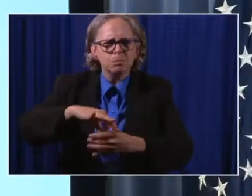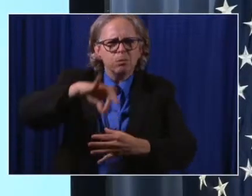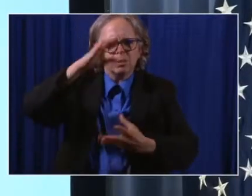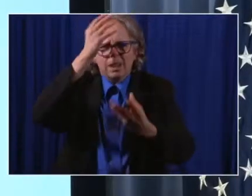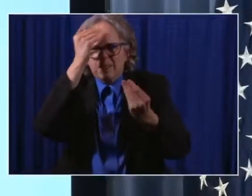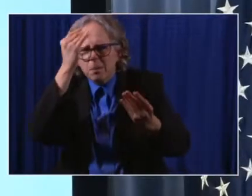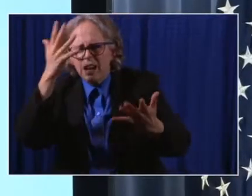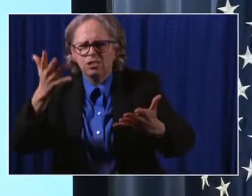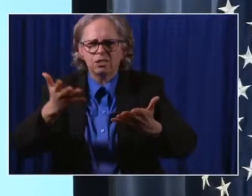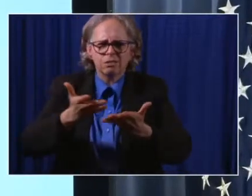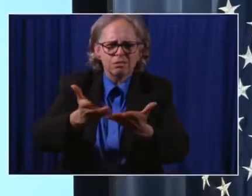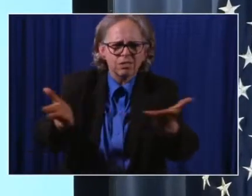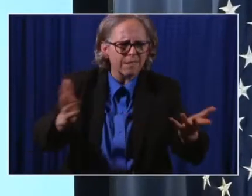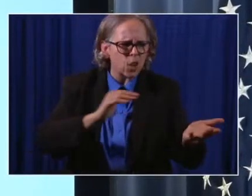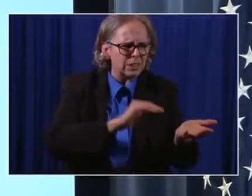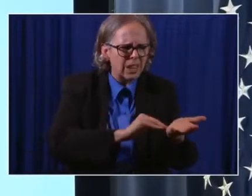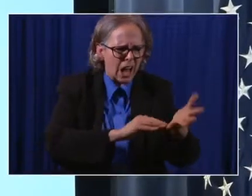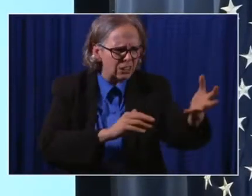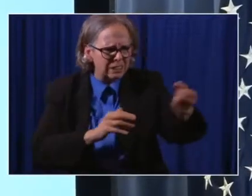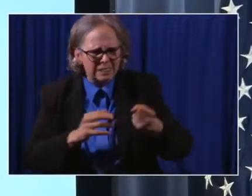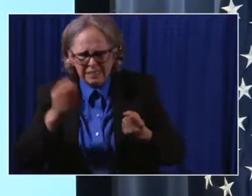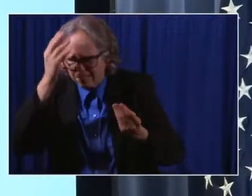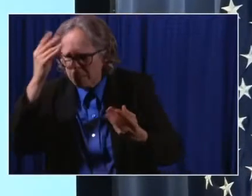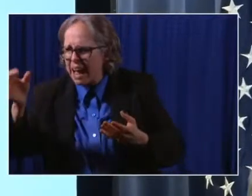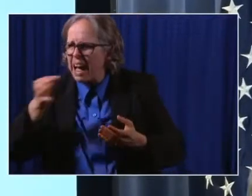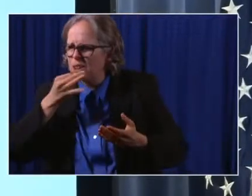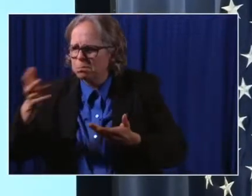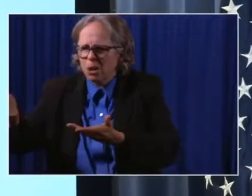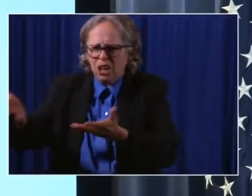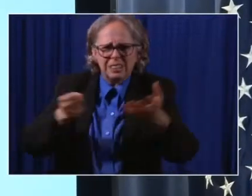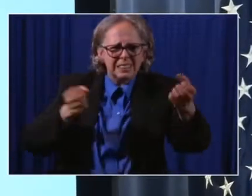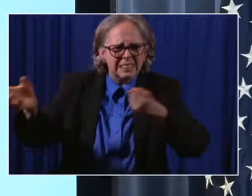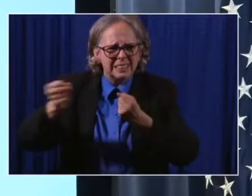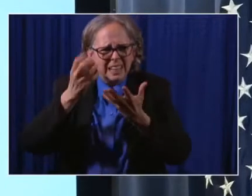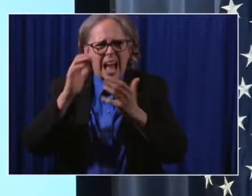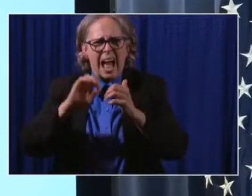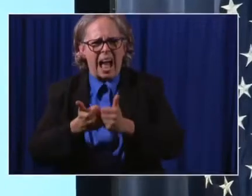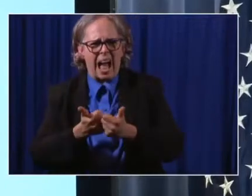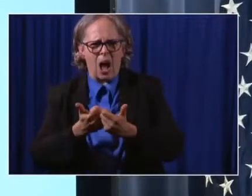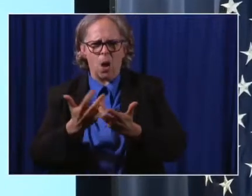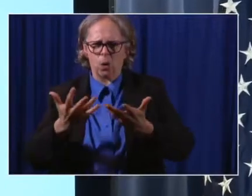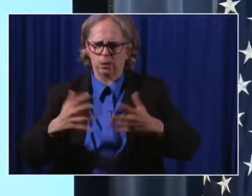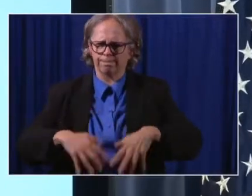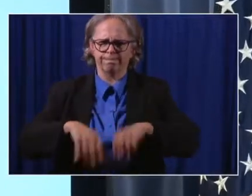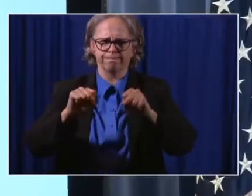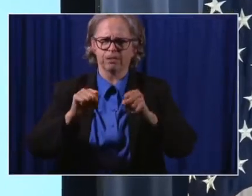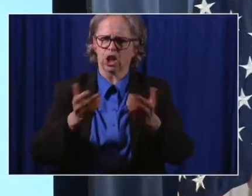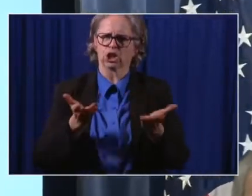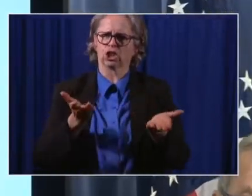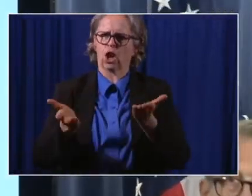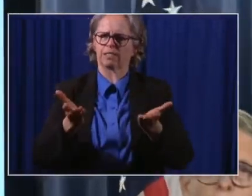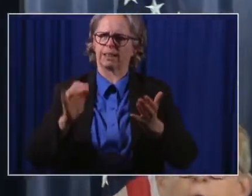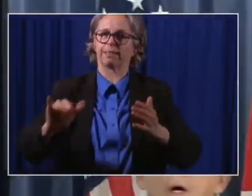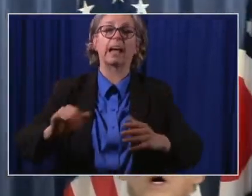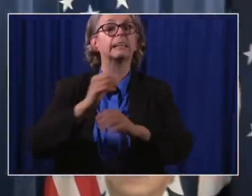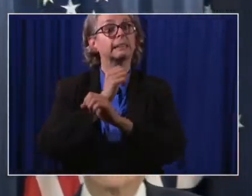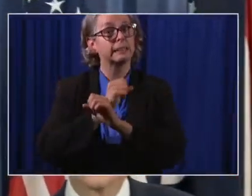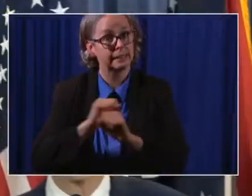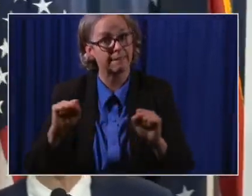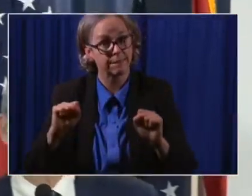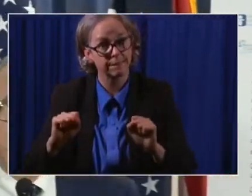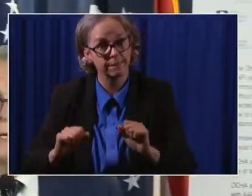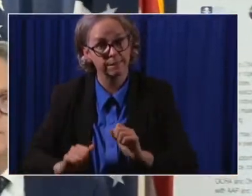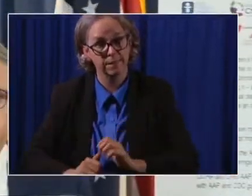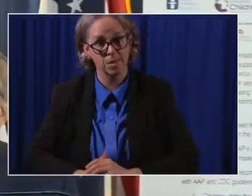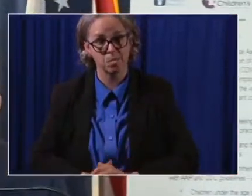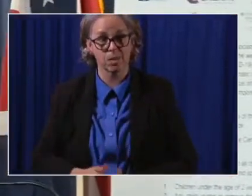health experts to arm them with the tools to conduct services safely. our religious faiths are at the core of